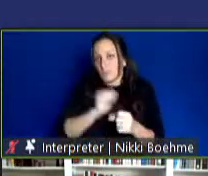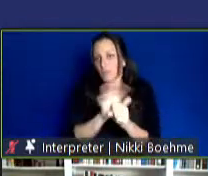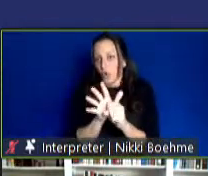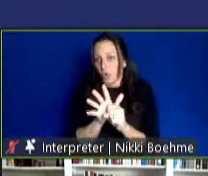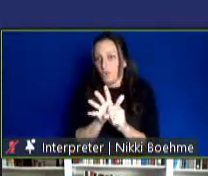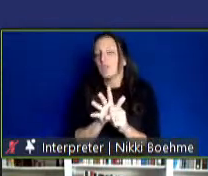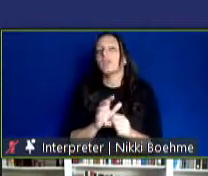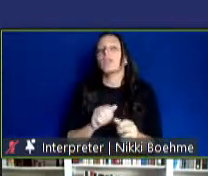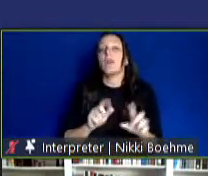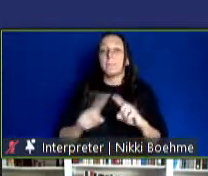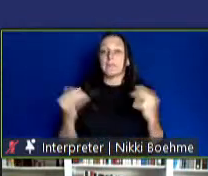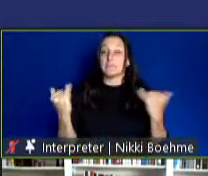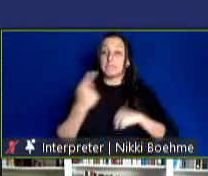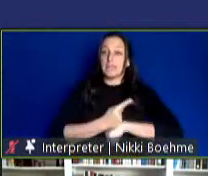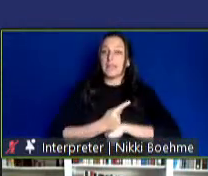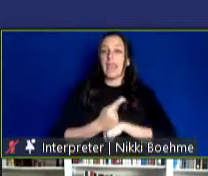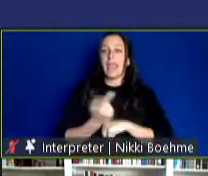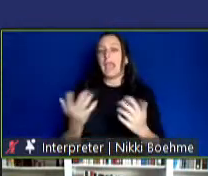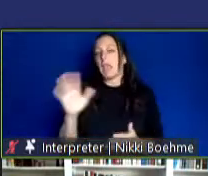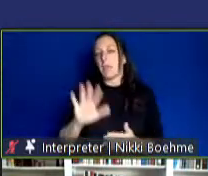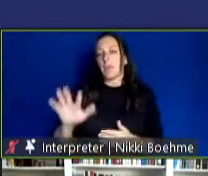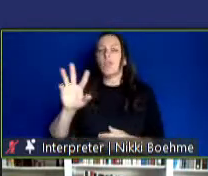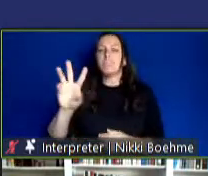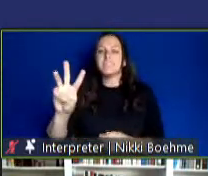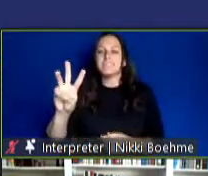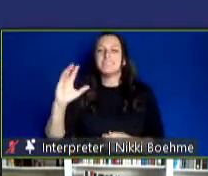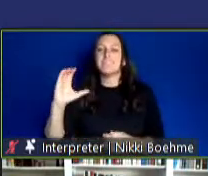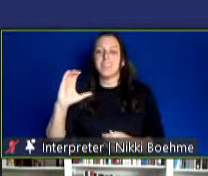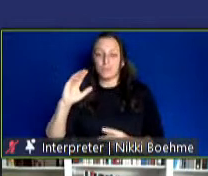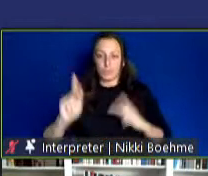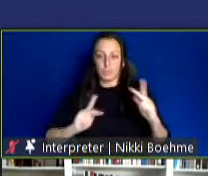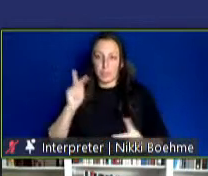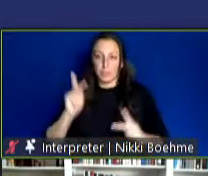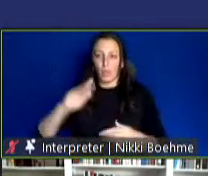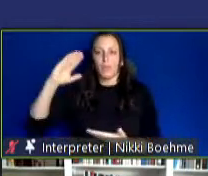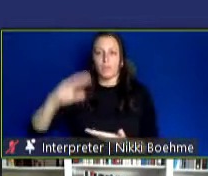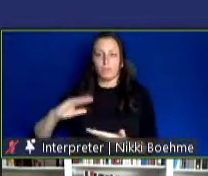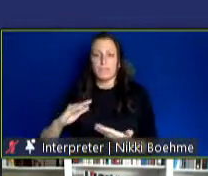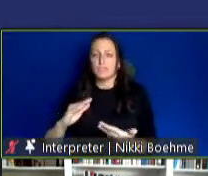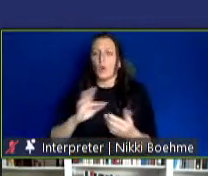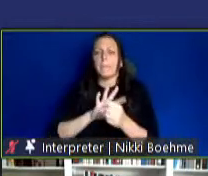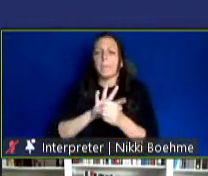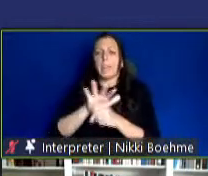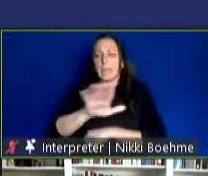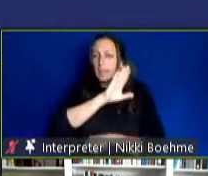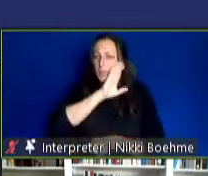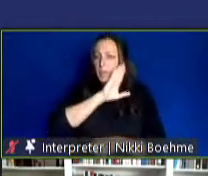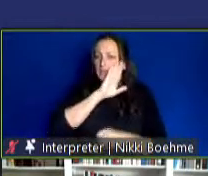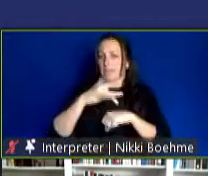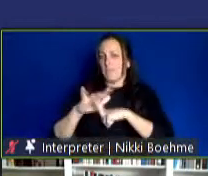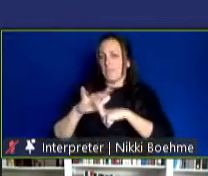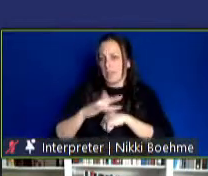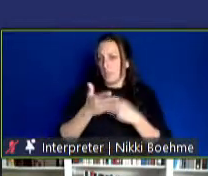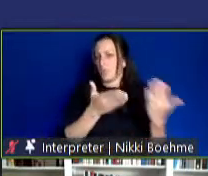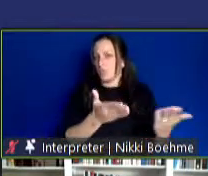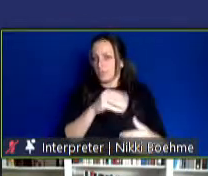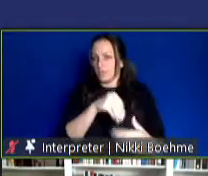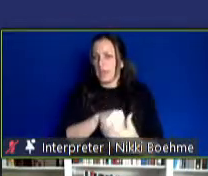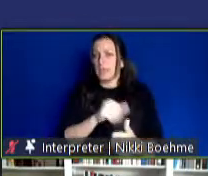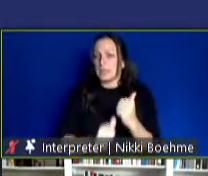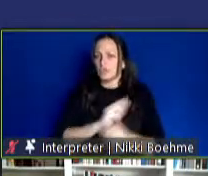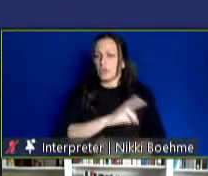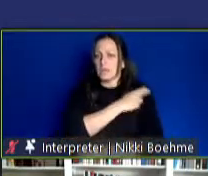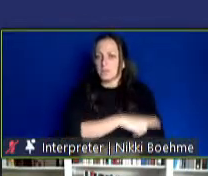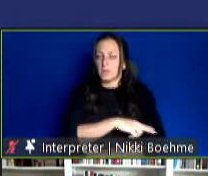of today, we have just over 600 people hospitalized. So we have significant capacity available. We're also,